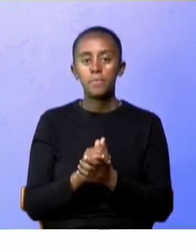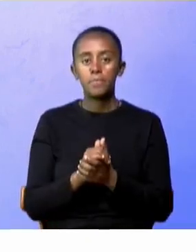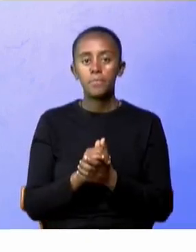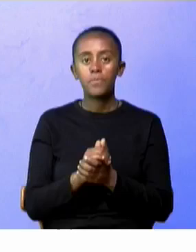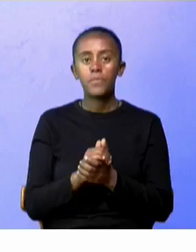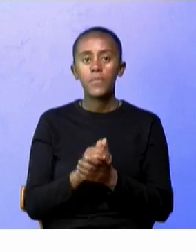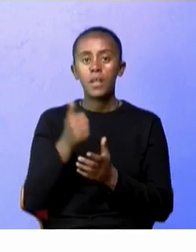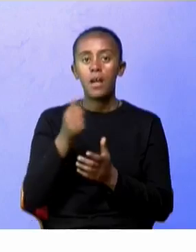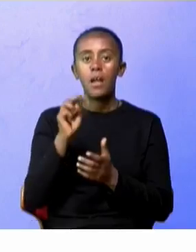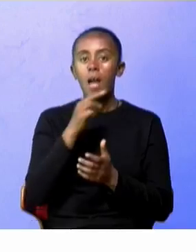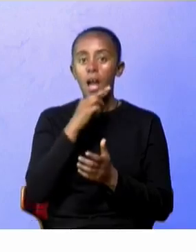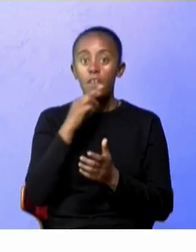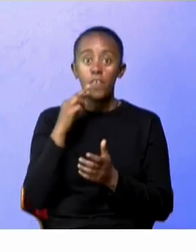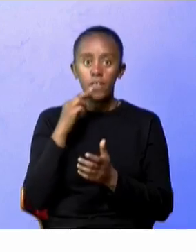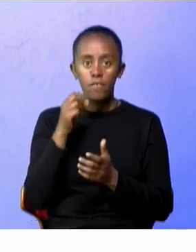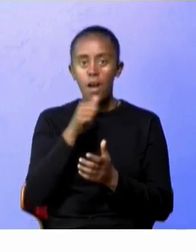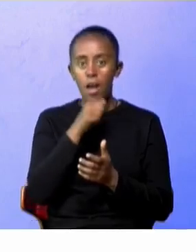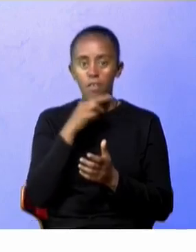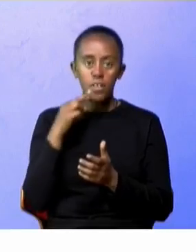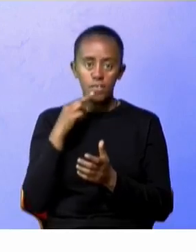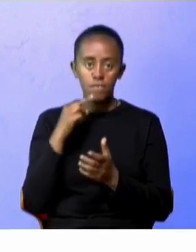an adverb.